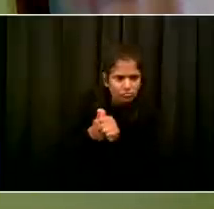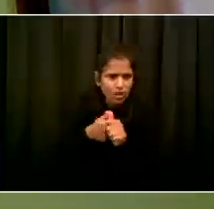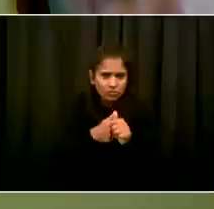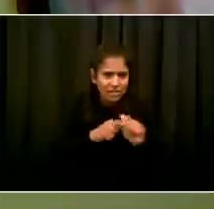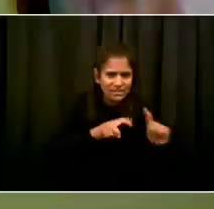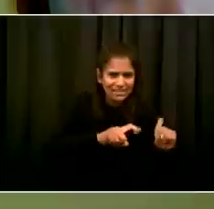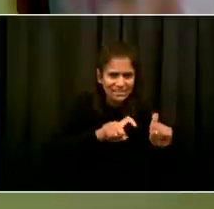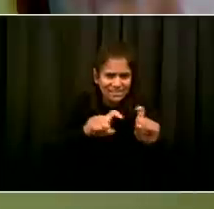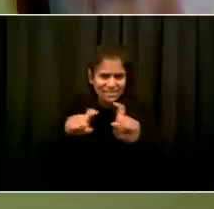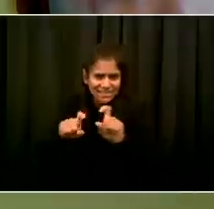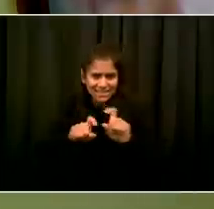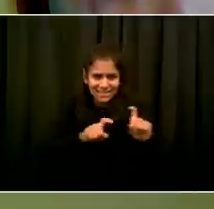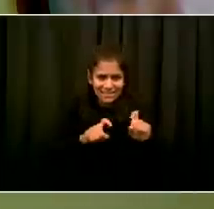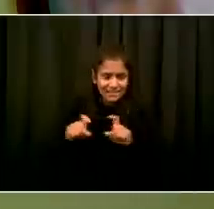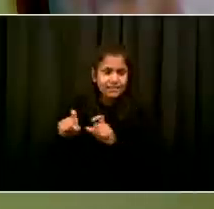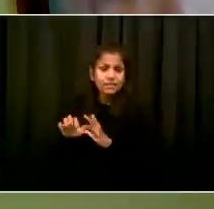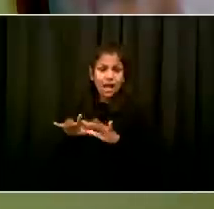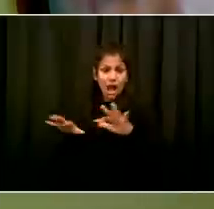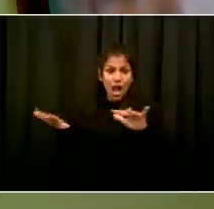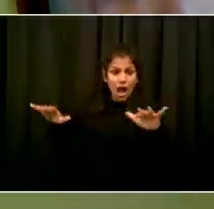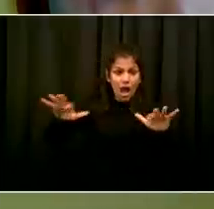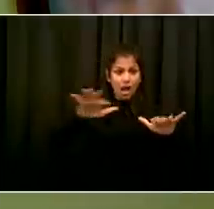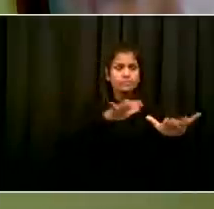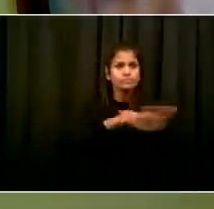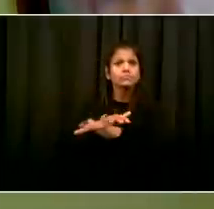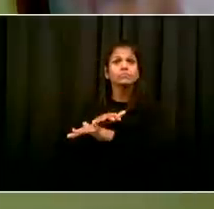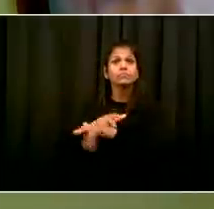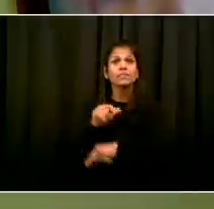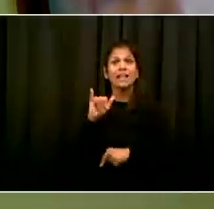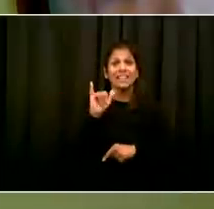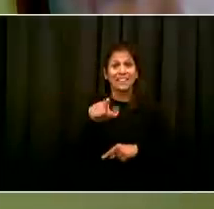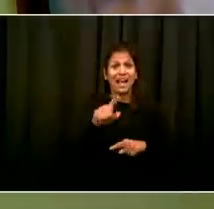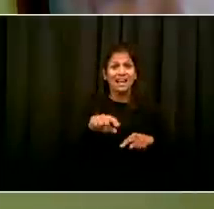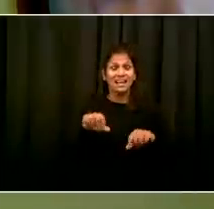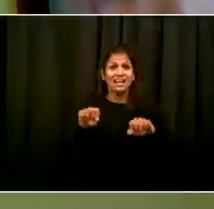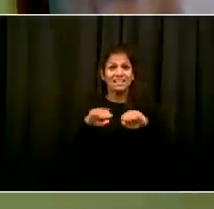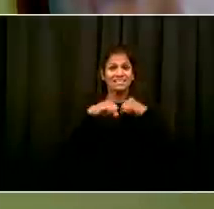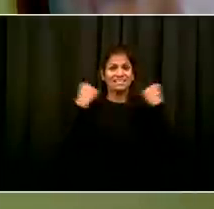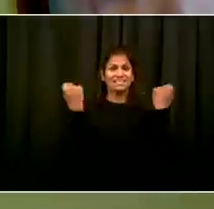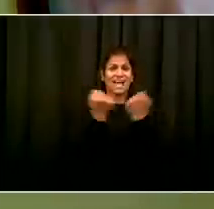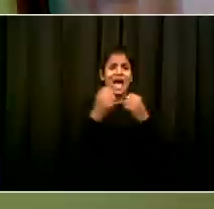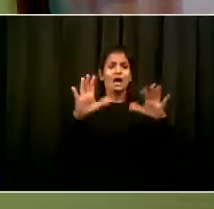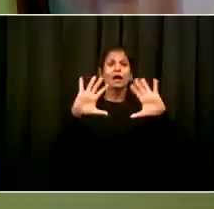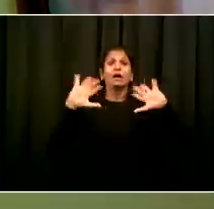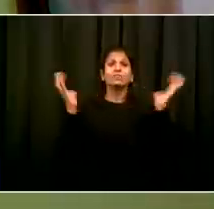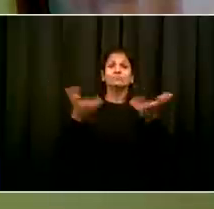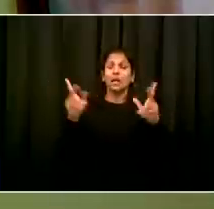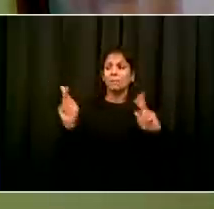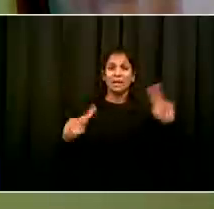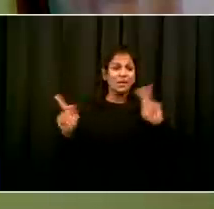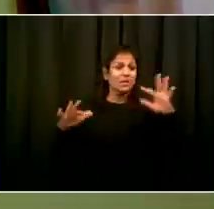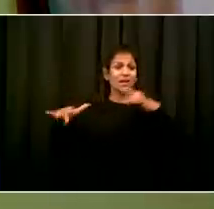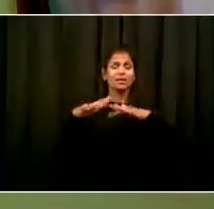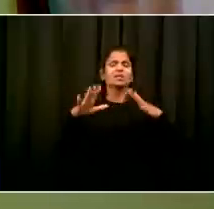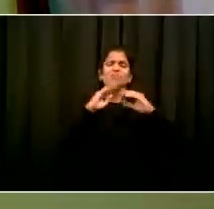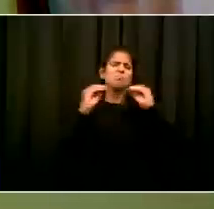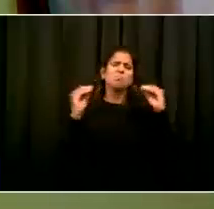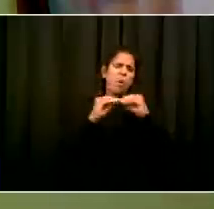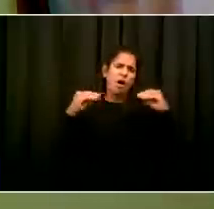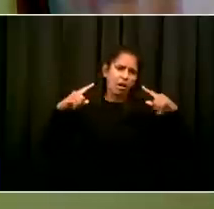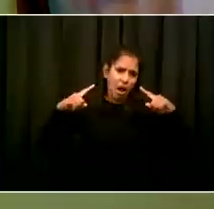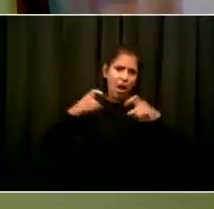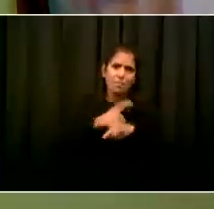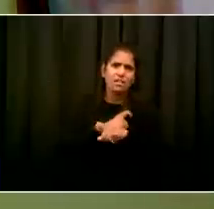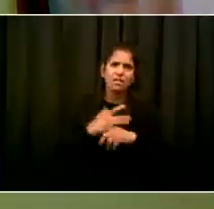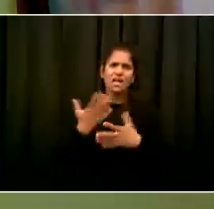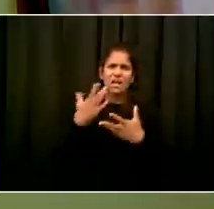of how societies work and people interact. What you're asking specifically about is an approach that, in public health terms, they use the